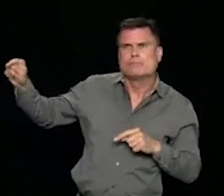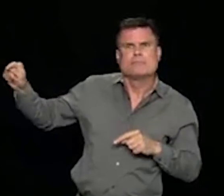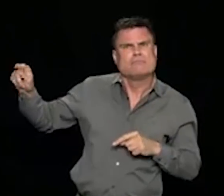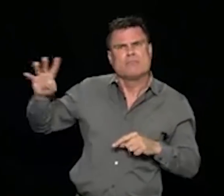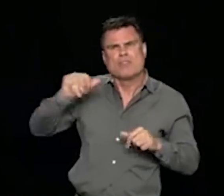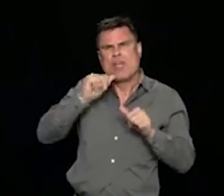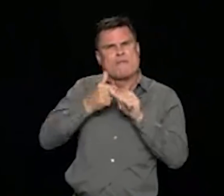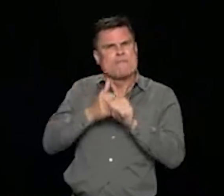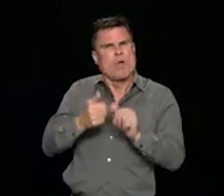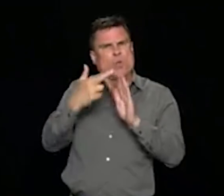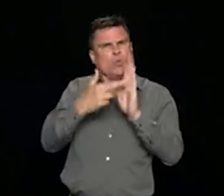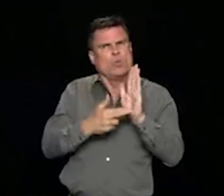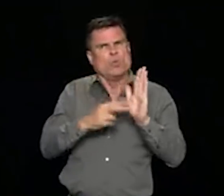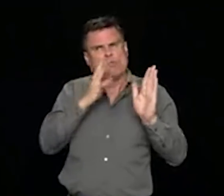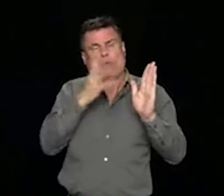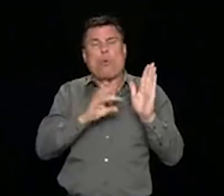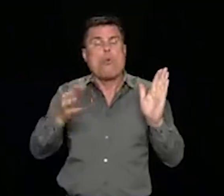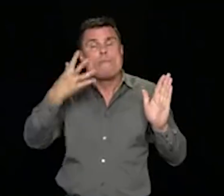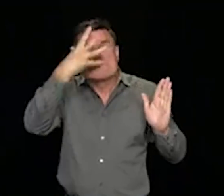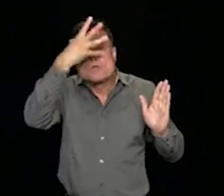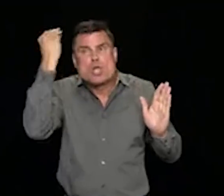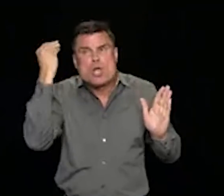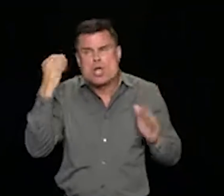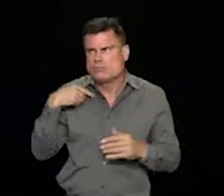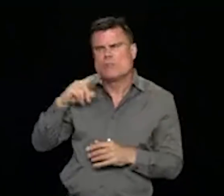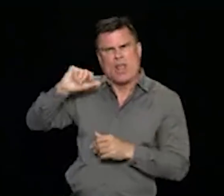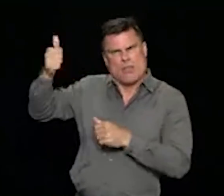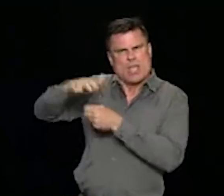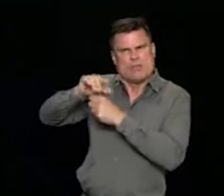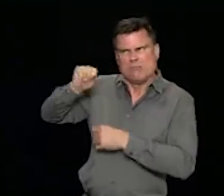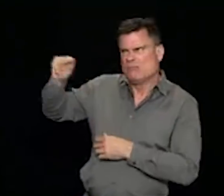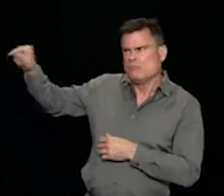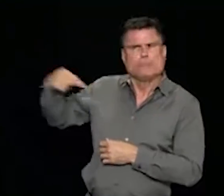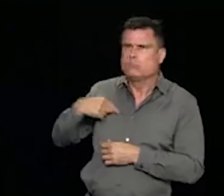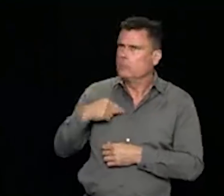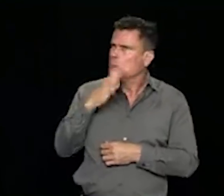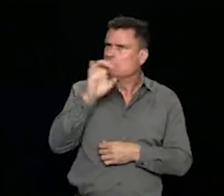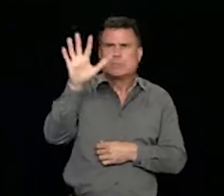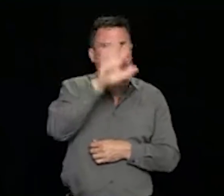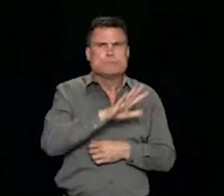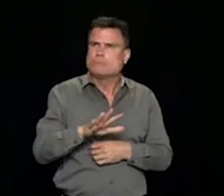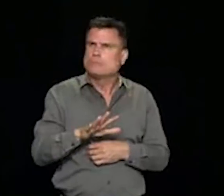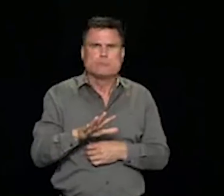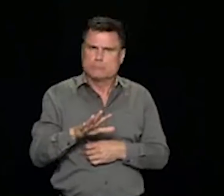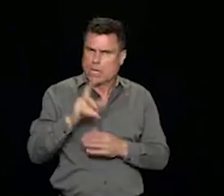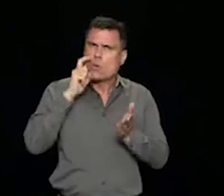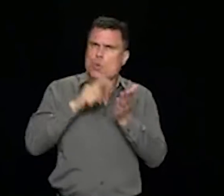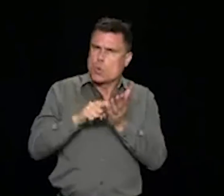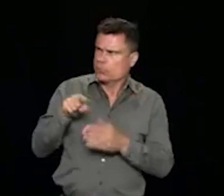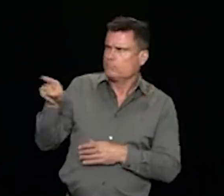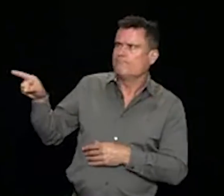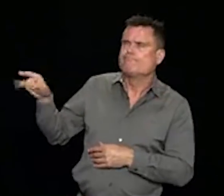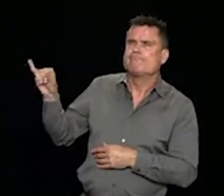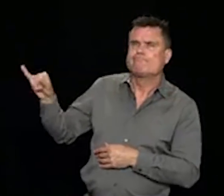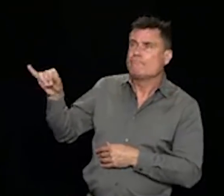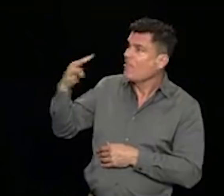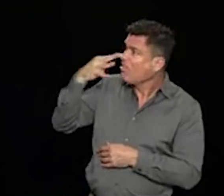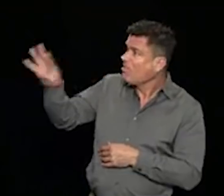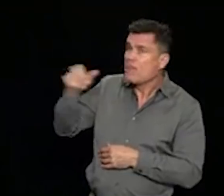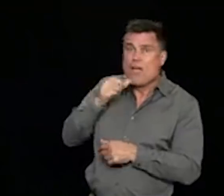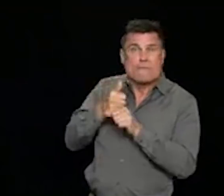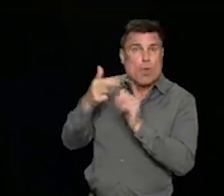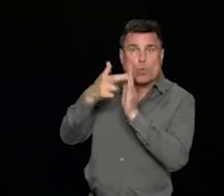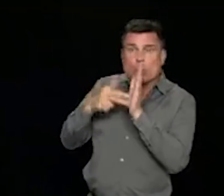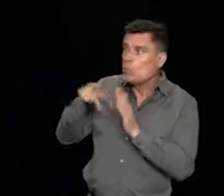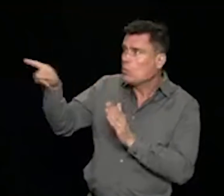safe appear for the moment to be forgotten. Each of us can see these images, and in thinking about BC and how much longer for